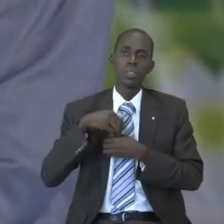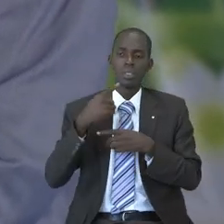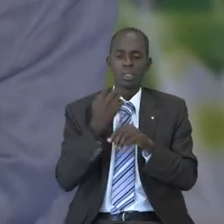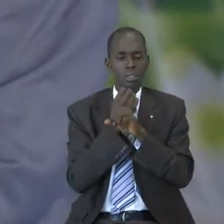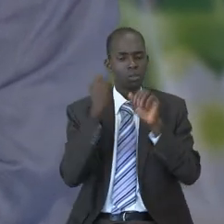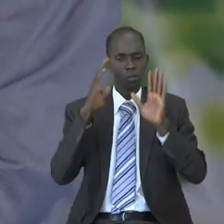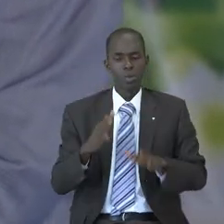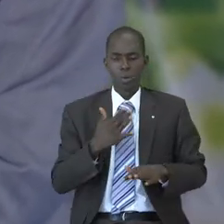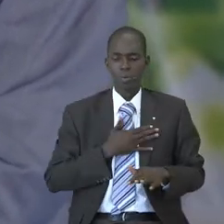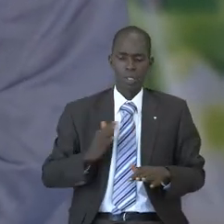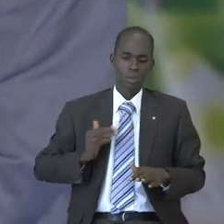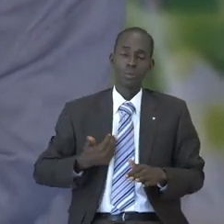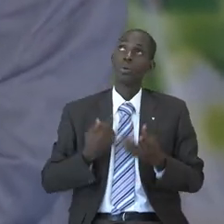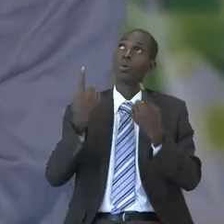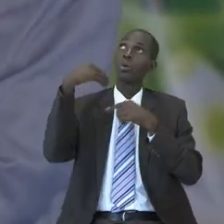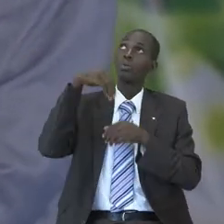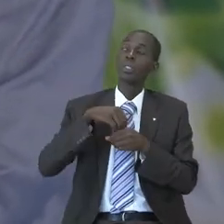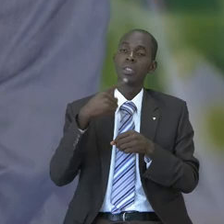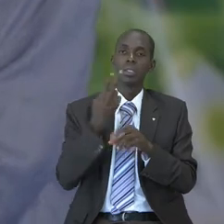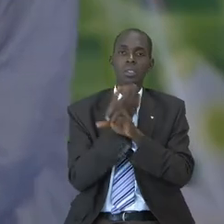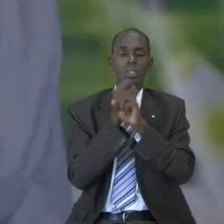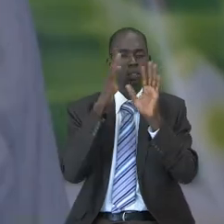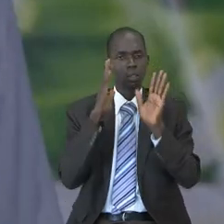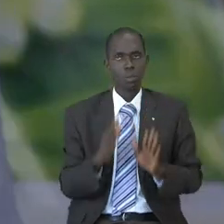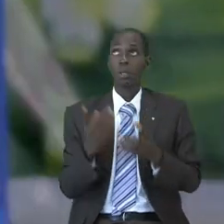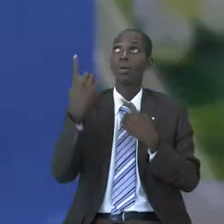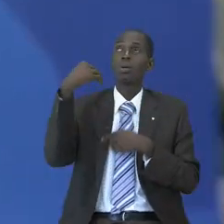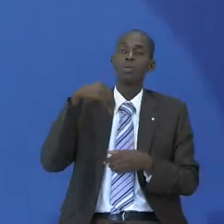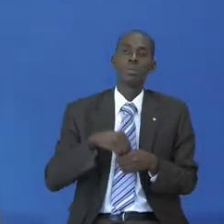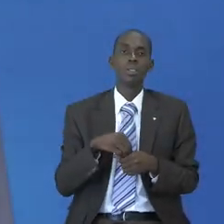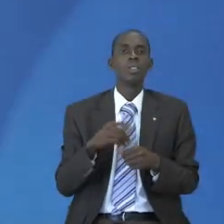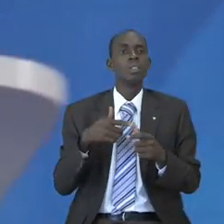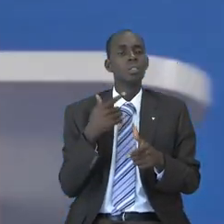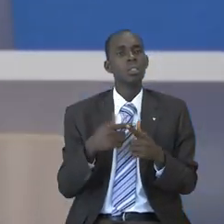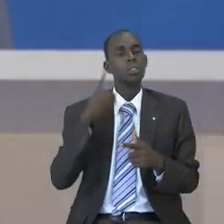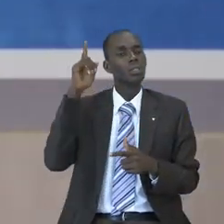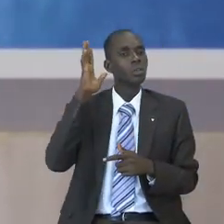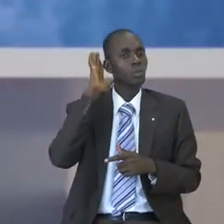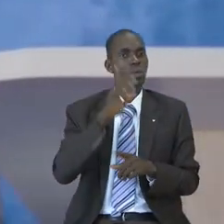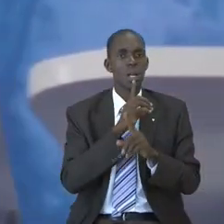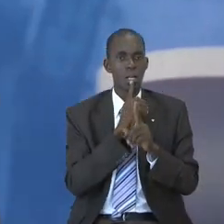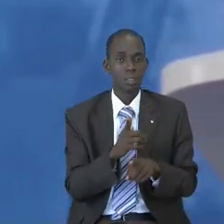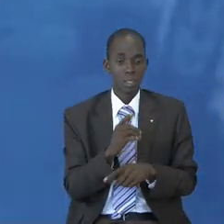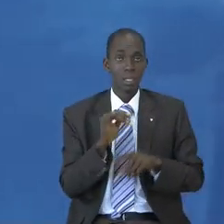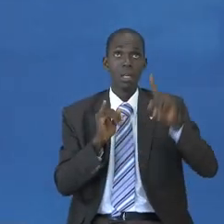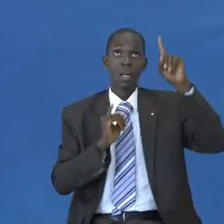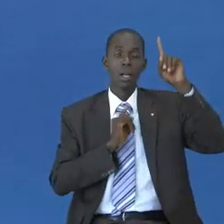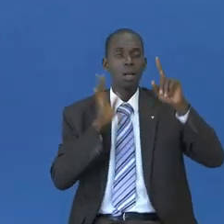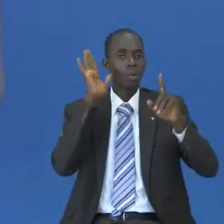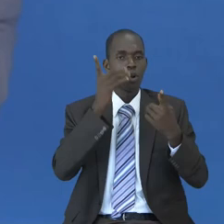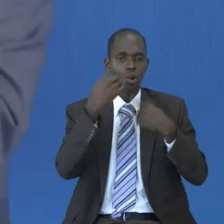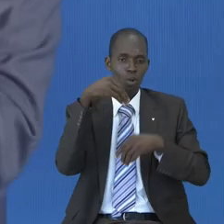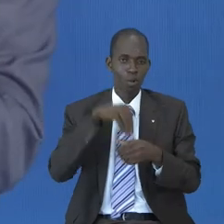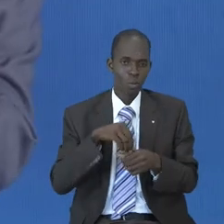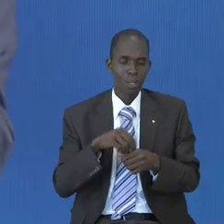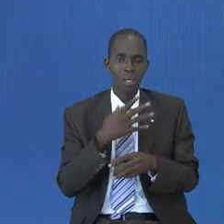of my soul, come in. Redeemer, come in. And then he says, I will come in